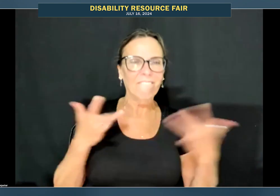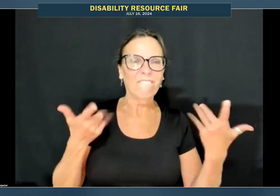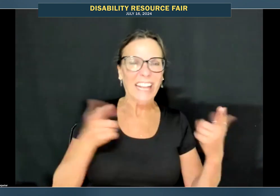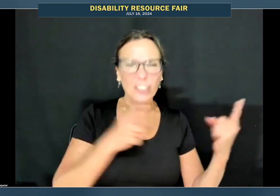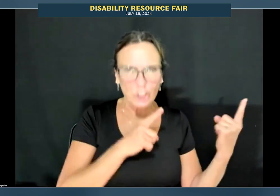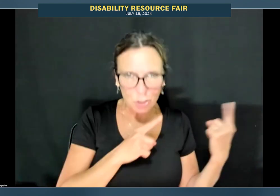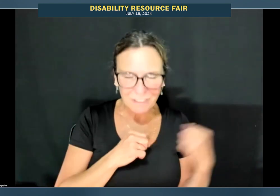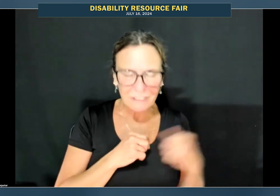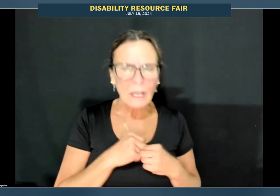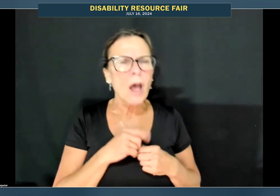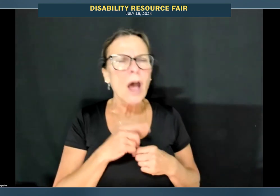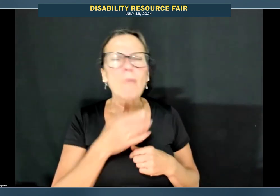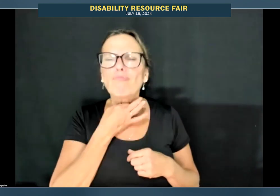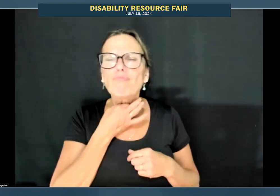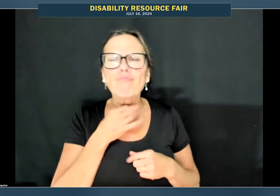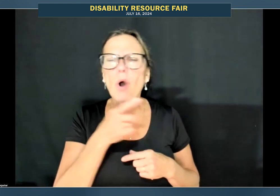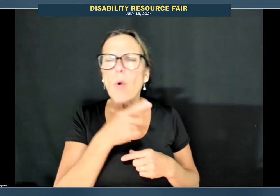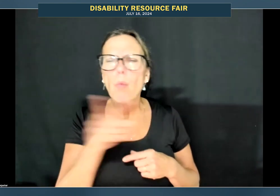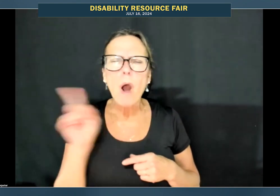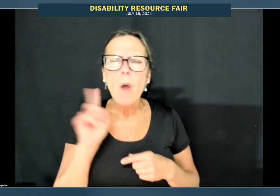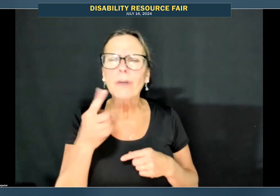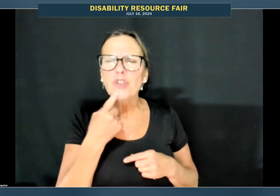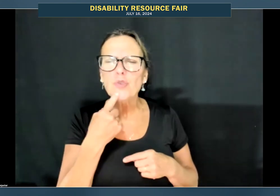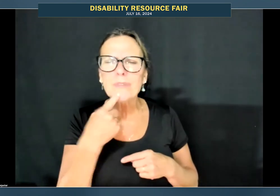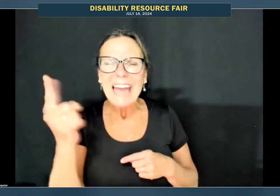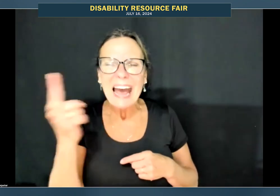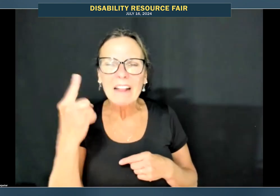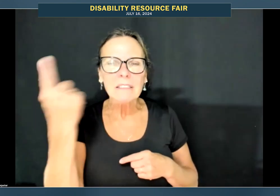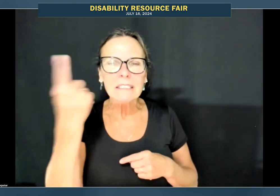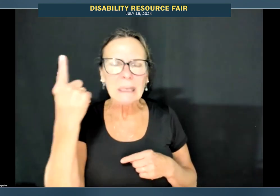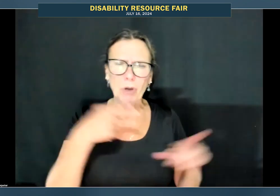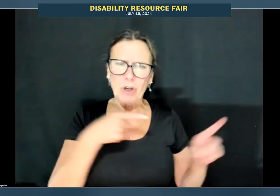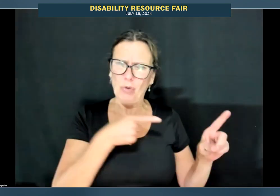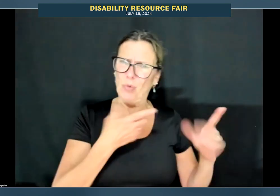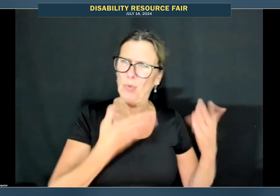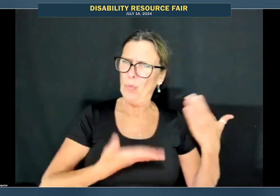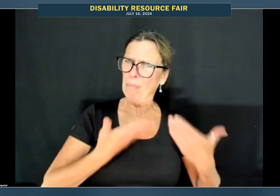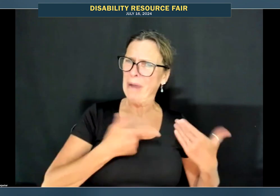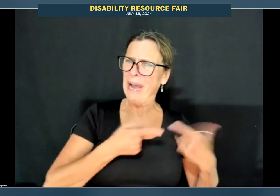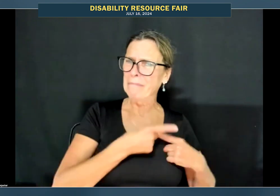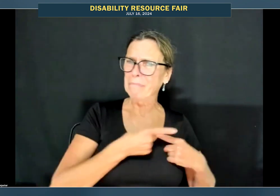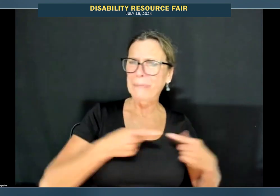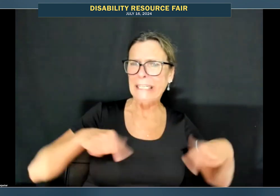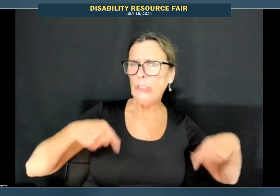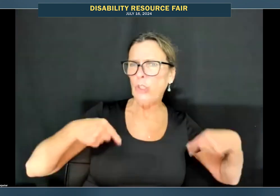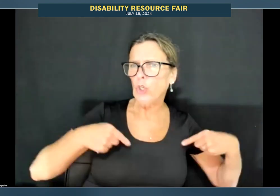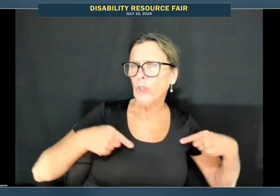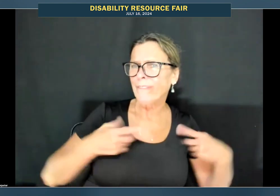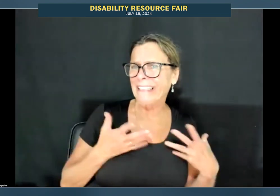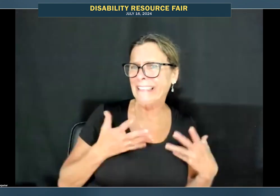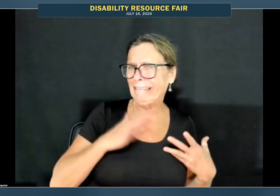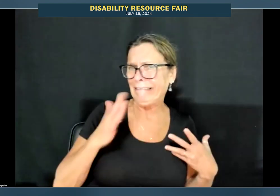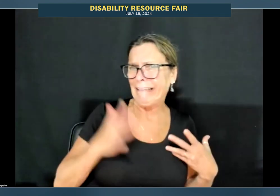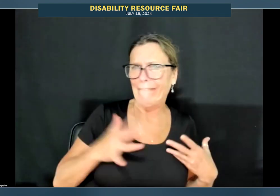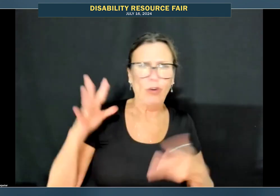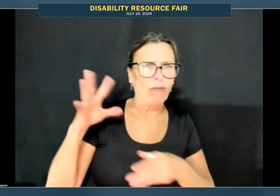someone who might be nervous to attend a program, who has never gone to one of your programs